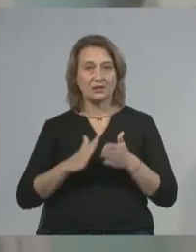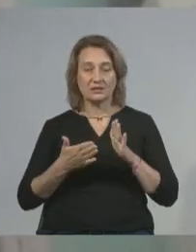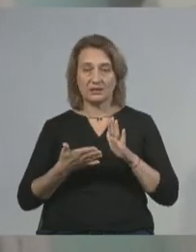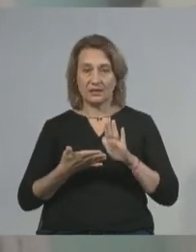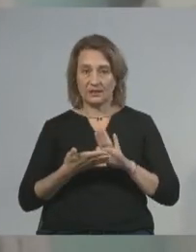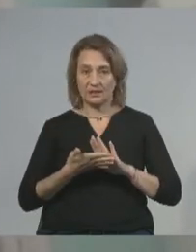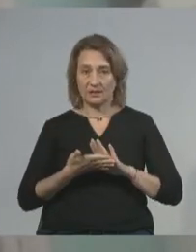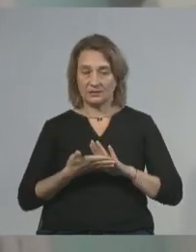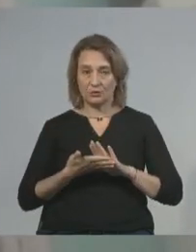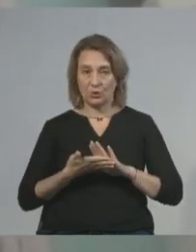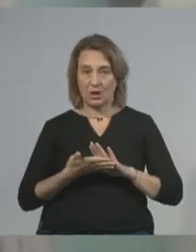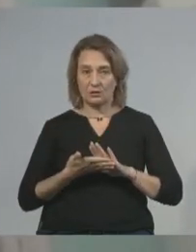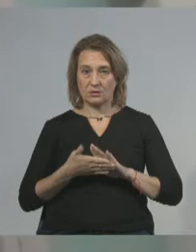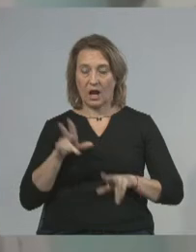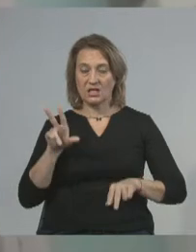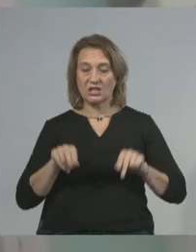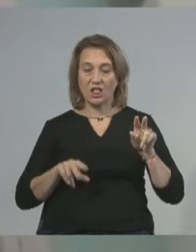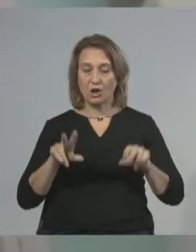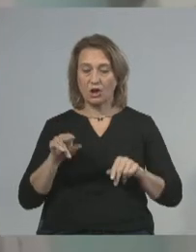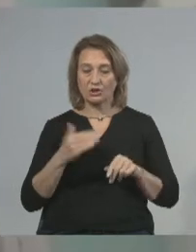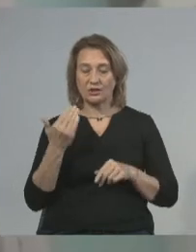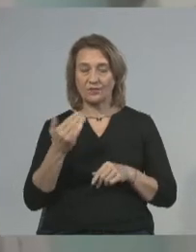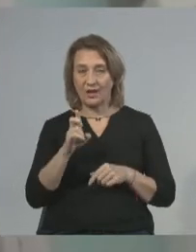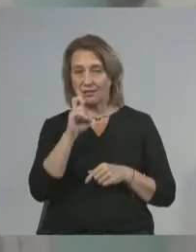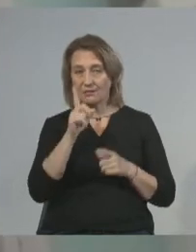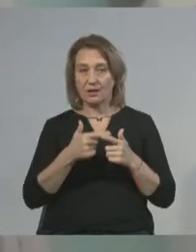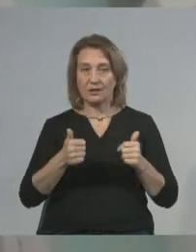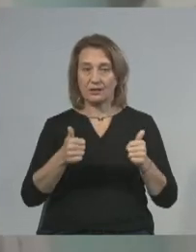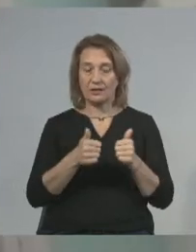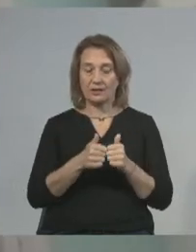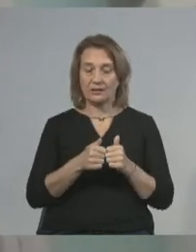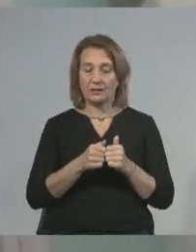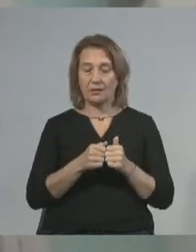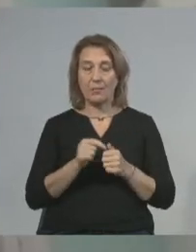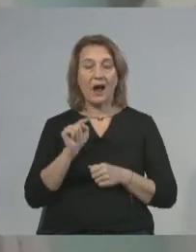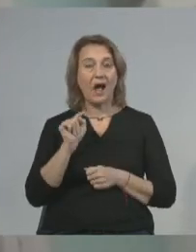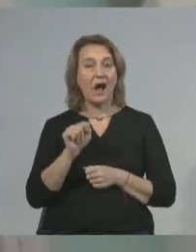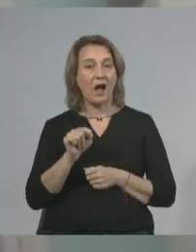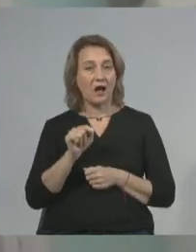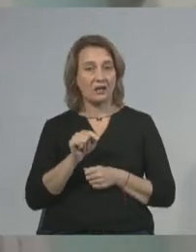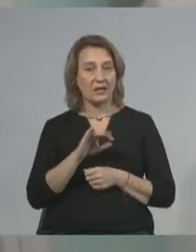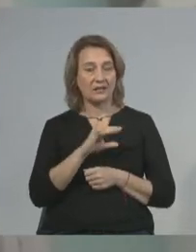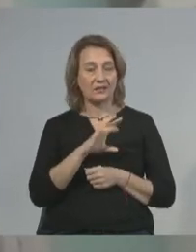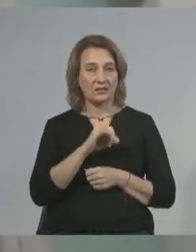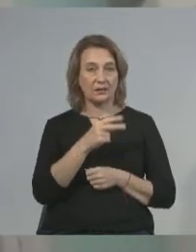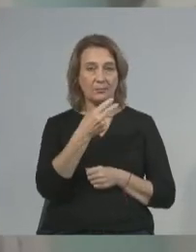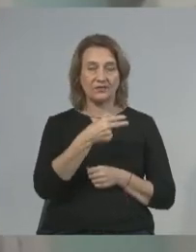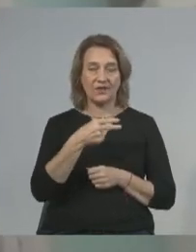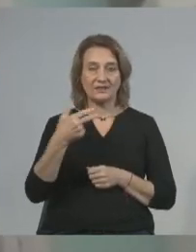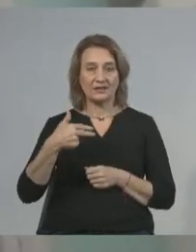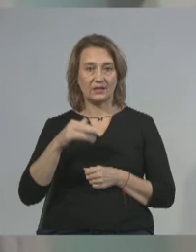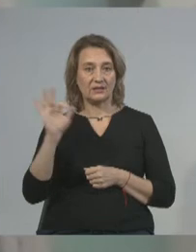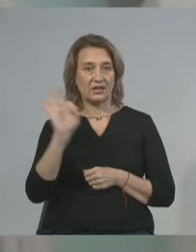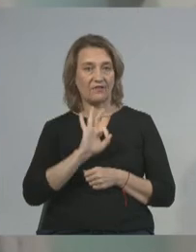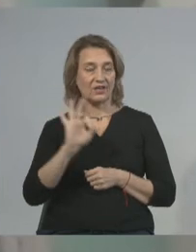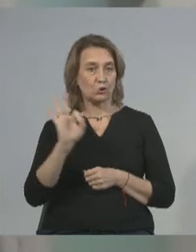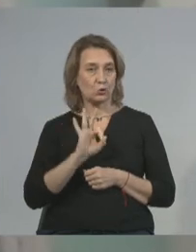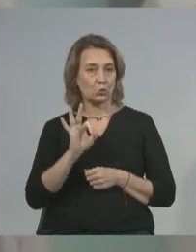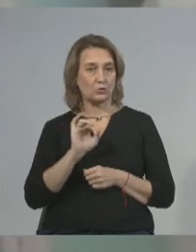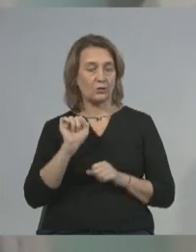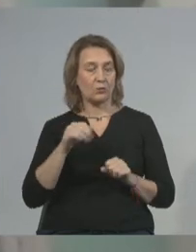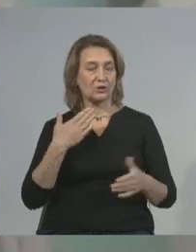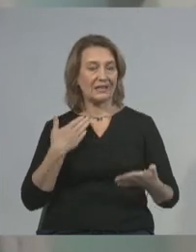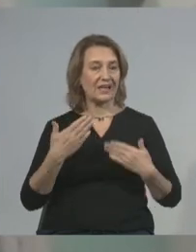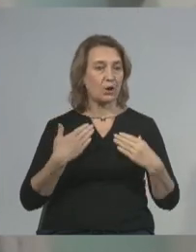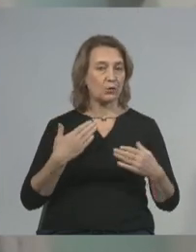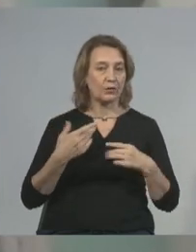20 percent or so vulnerable to this propaganda the percentage will vary per country